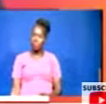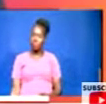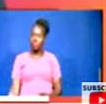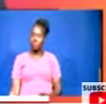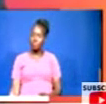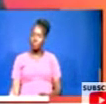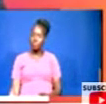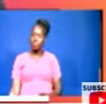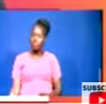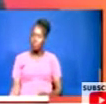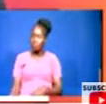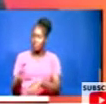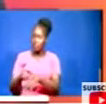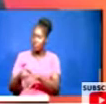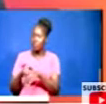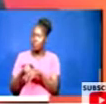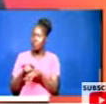When this issue of